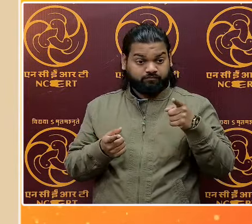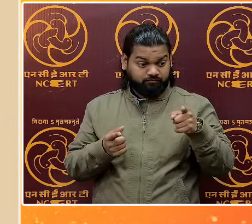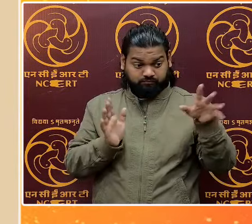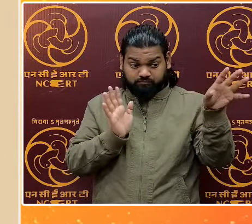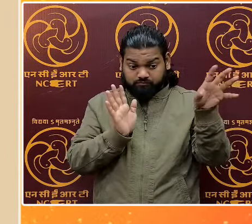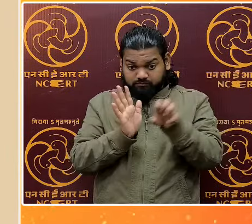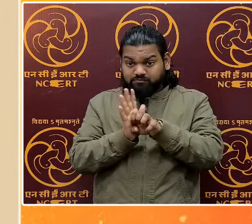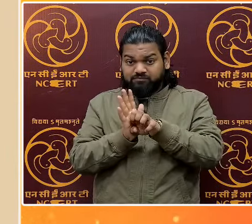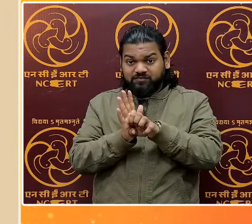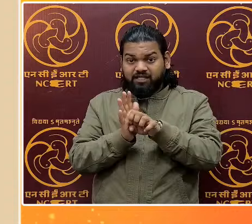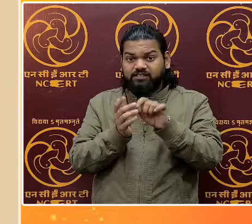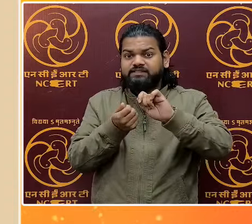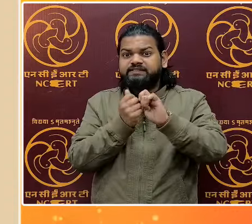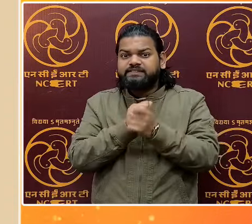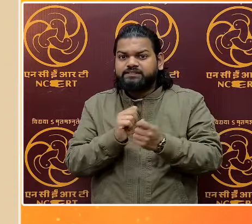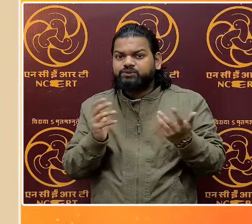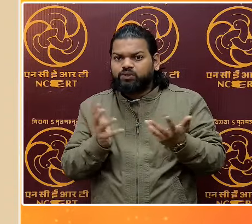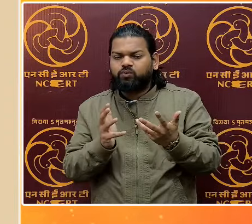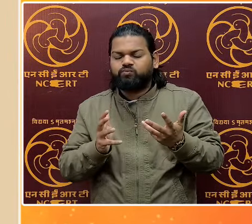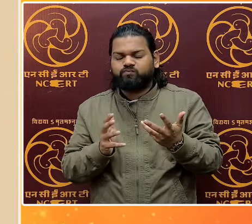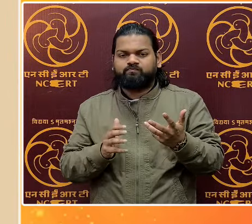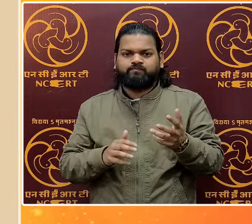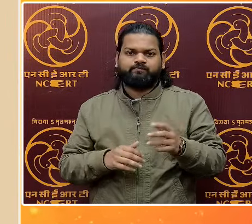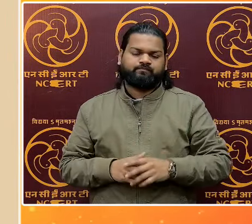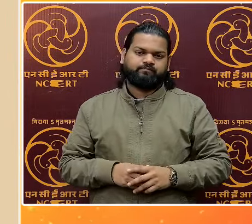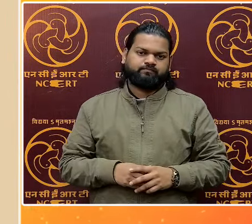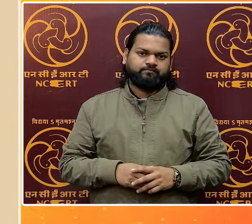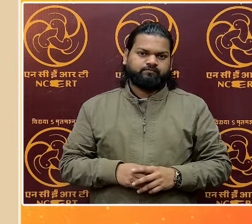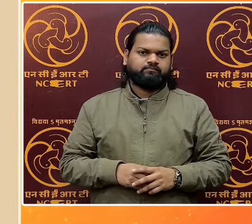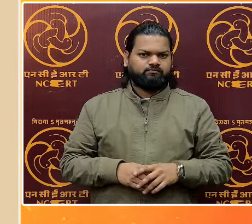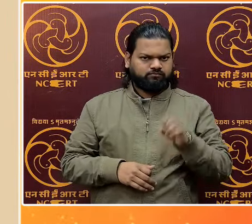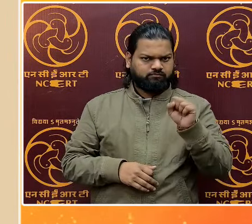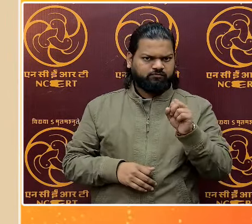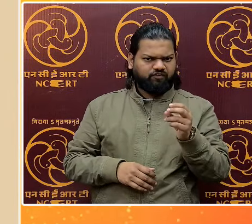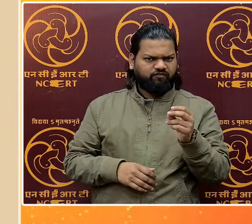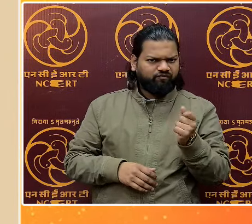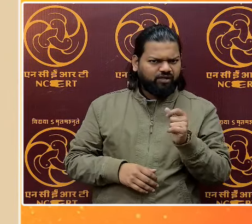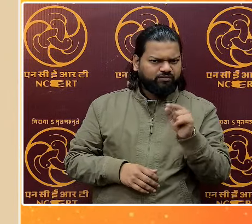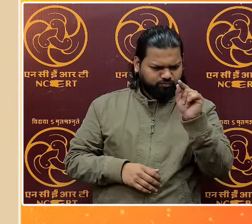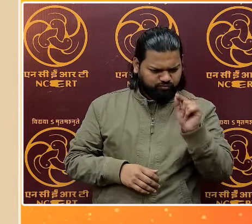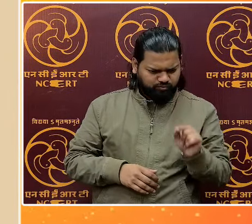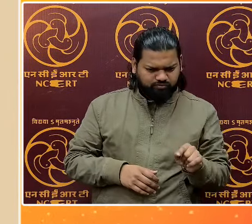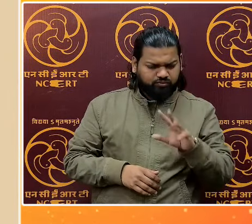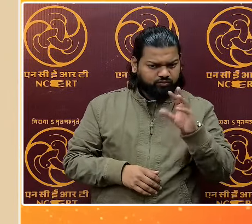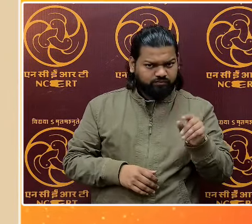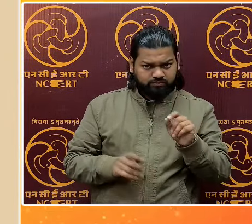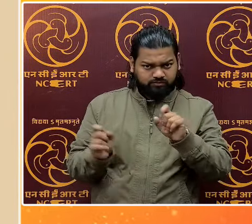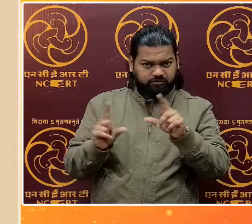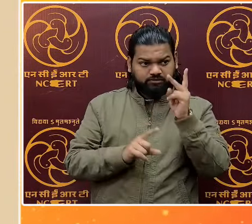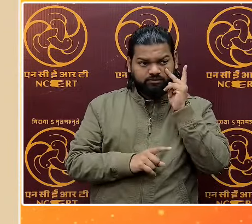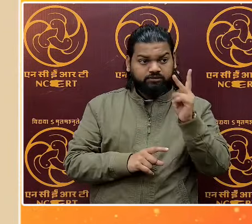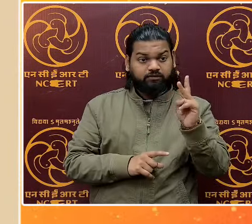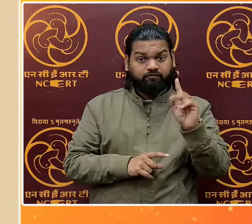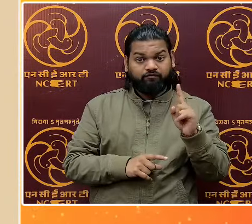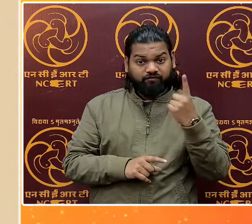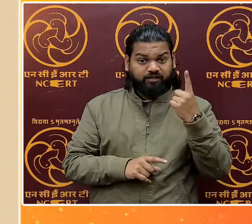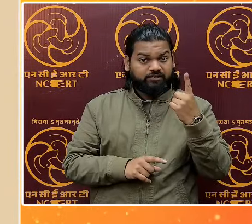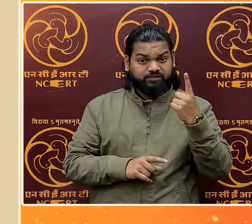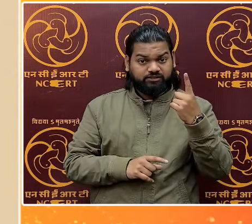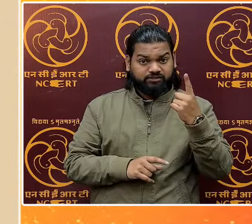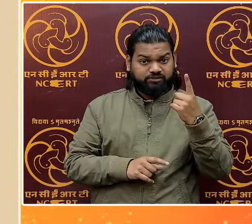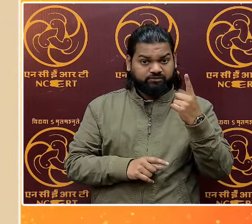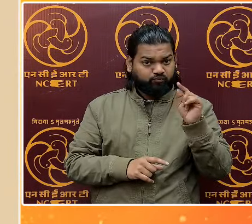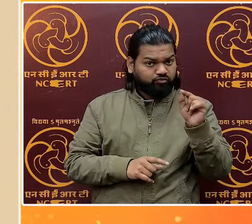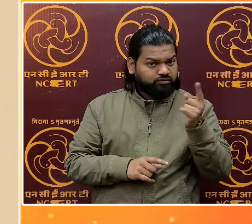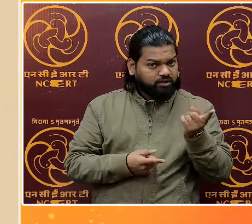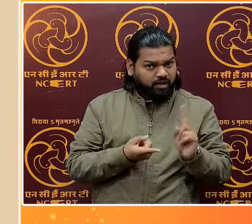ray behave. Okay. So we quickly have the points over the screen. So the first case, when